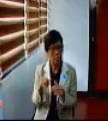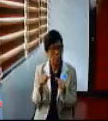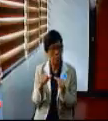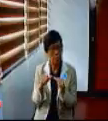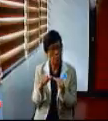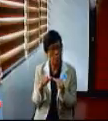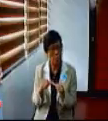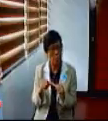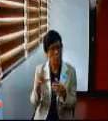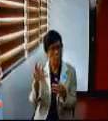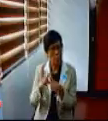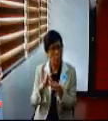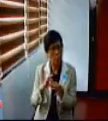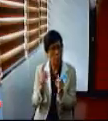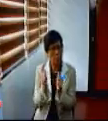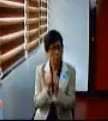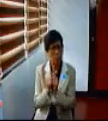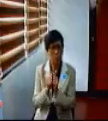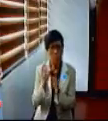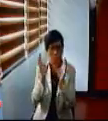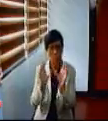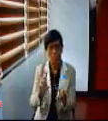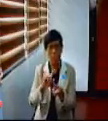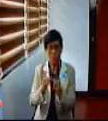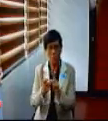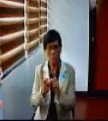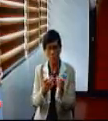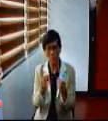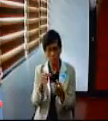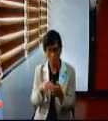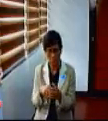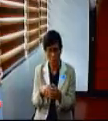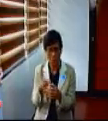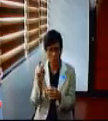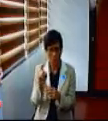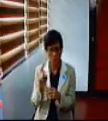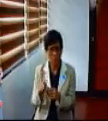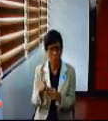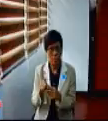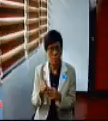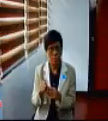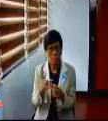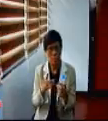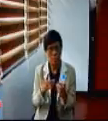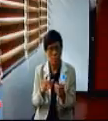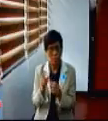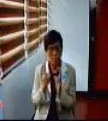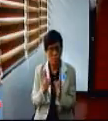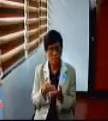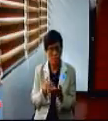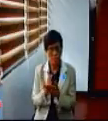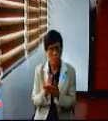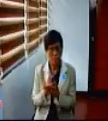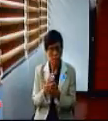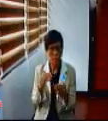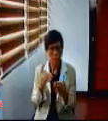to climate change. And to be able to do this, they must undertake human rights due diligence in order